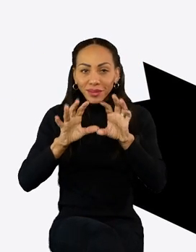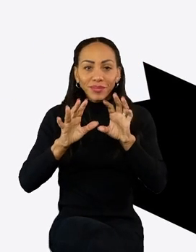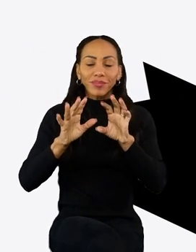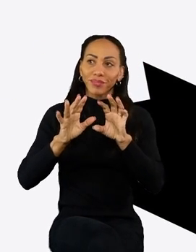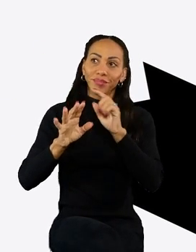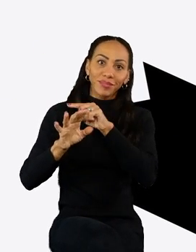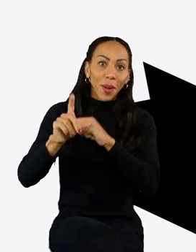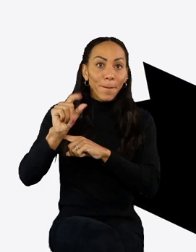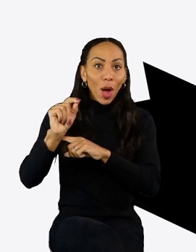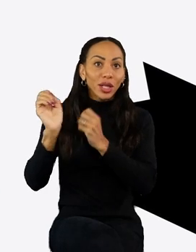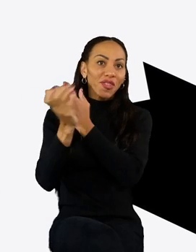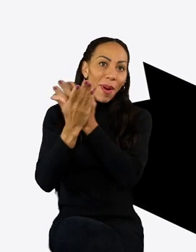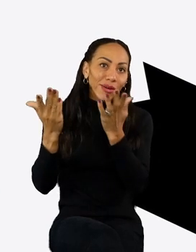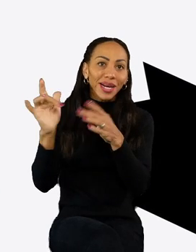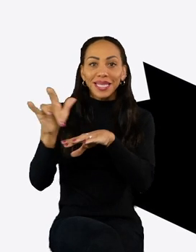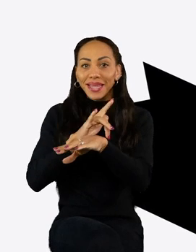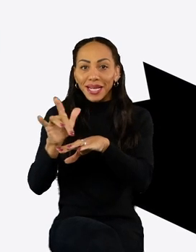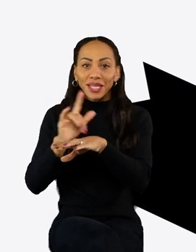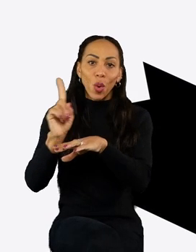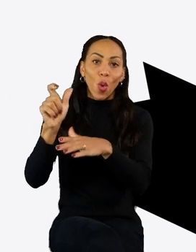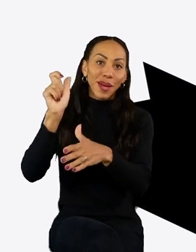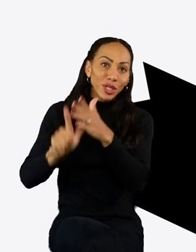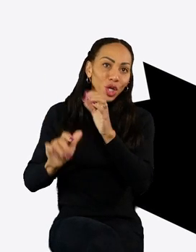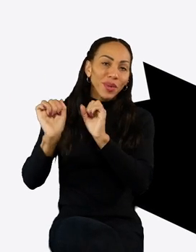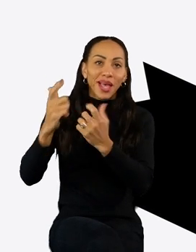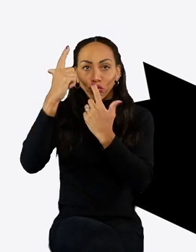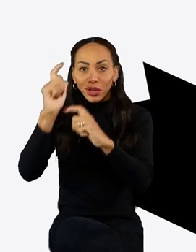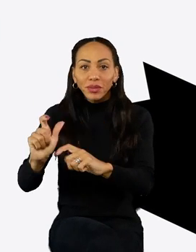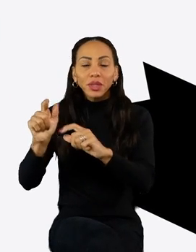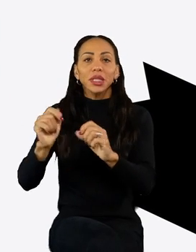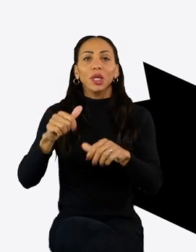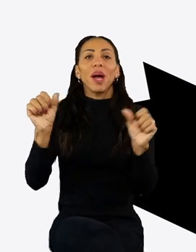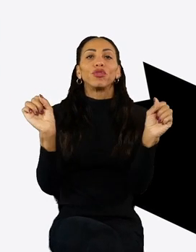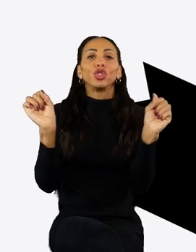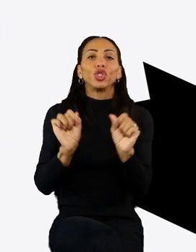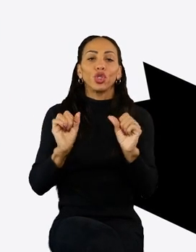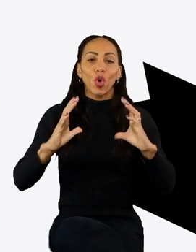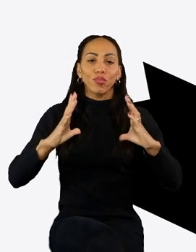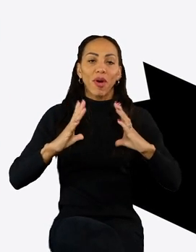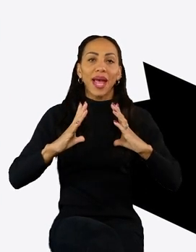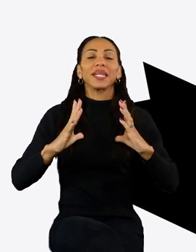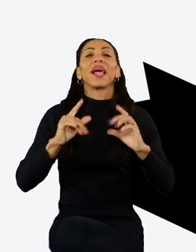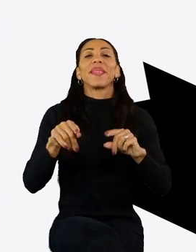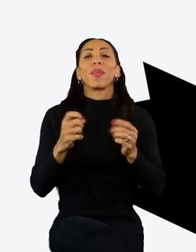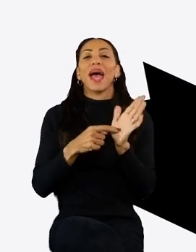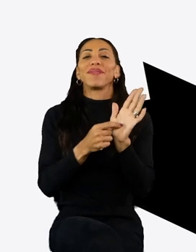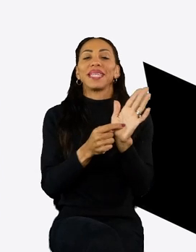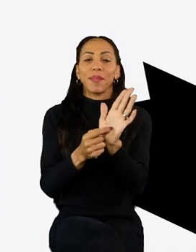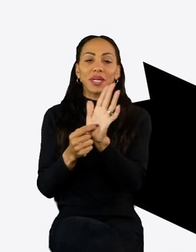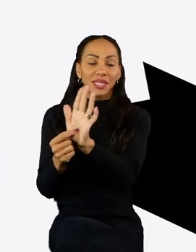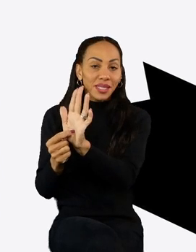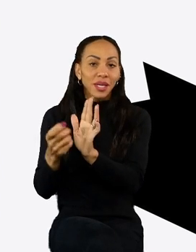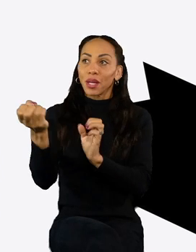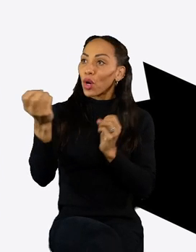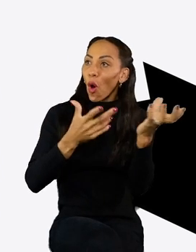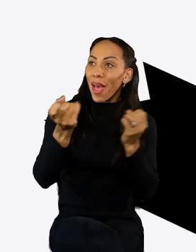thoughts about what Birds of Paradise Theatre Company are doing and what they might do with this residency. Then we're going to have a short break. I'm going to do some